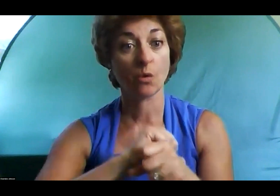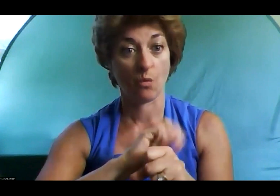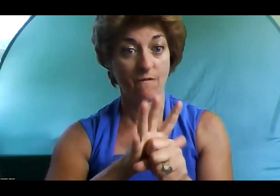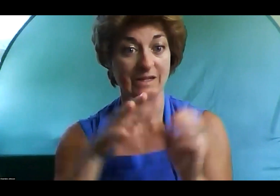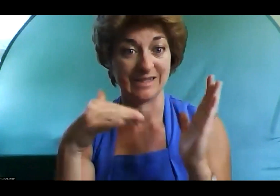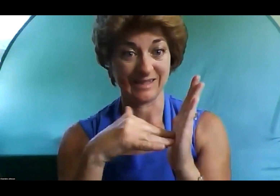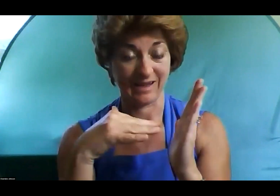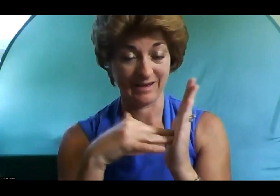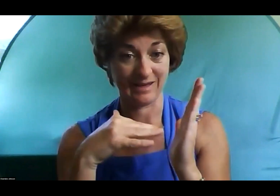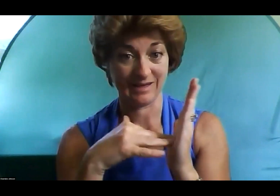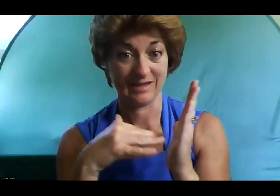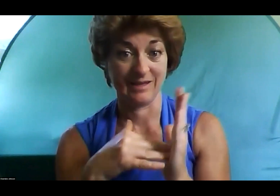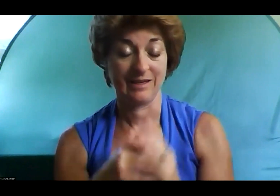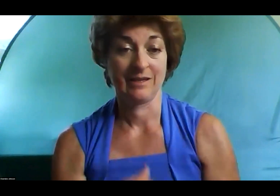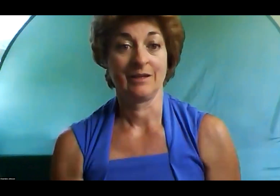overview.